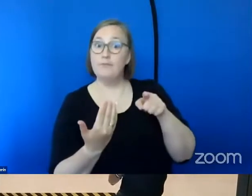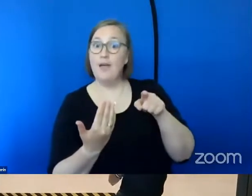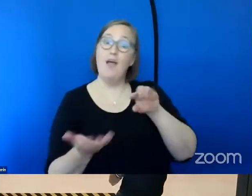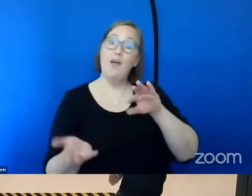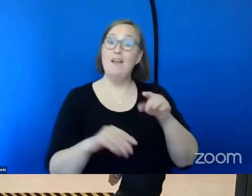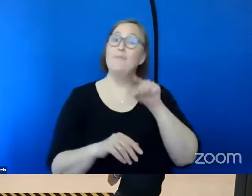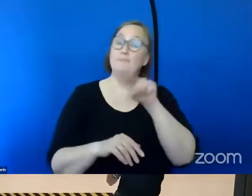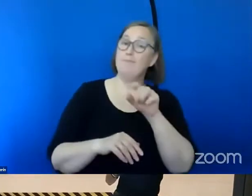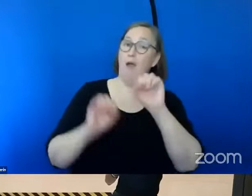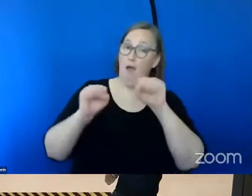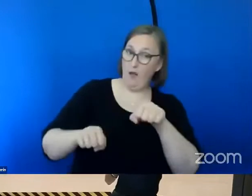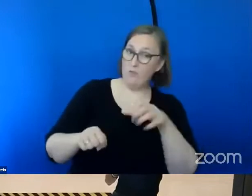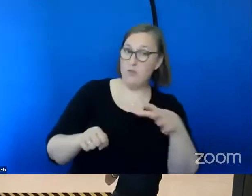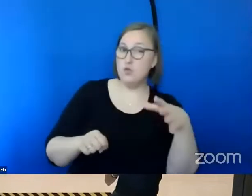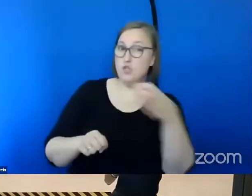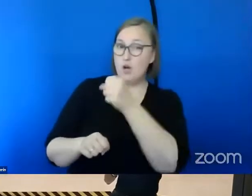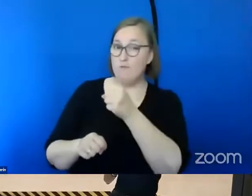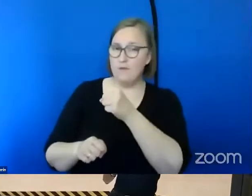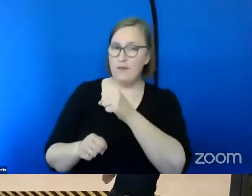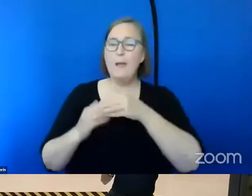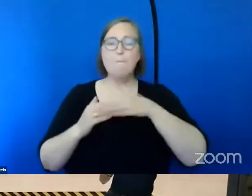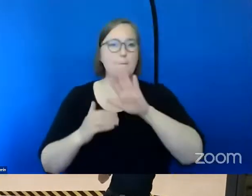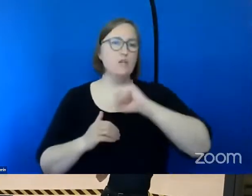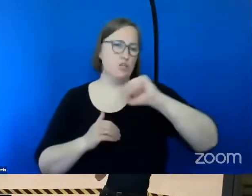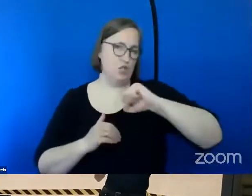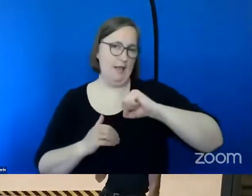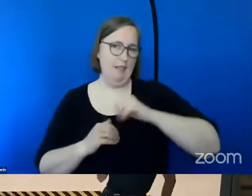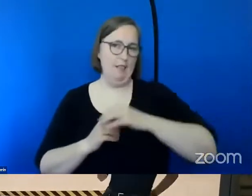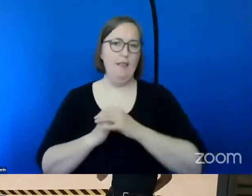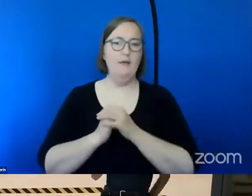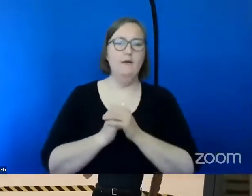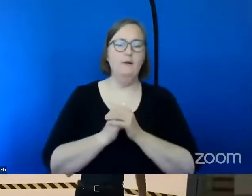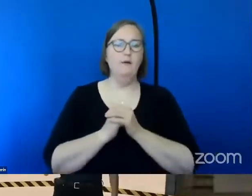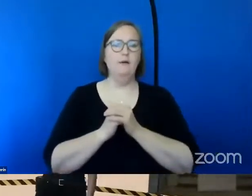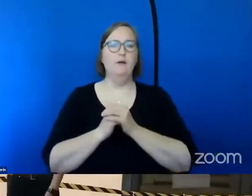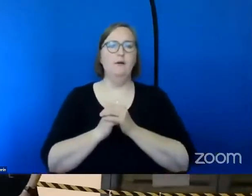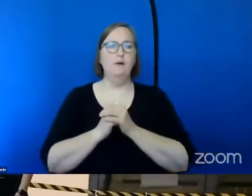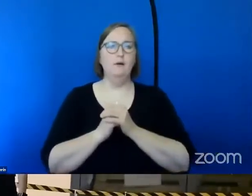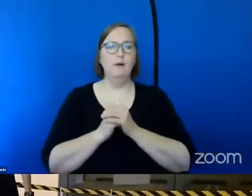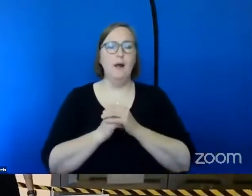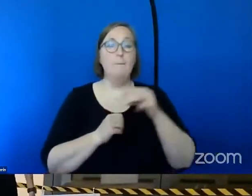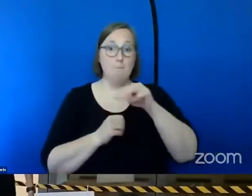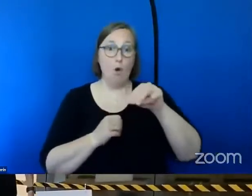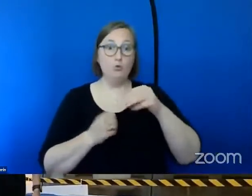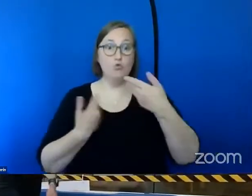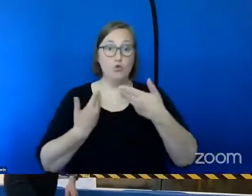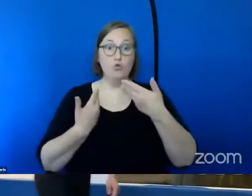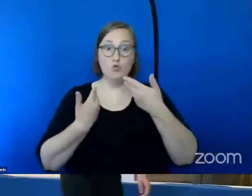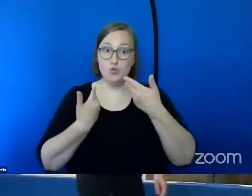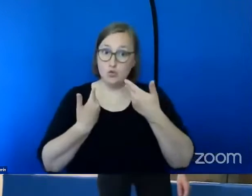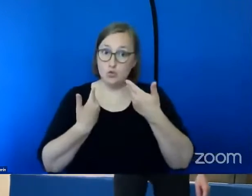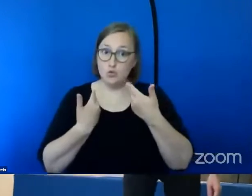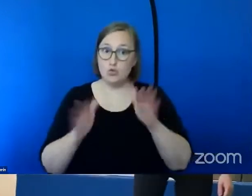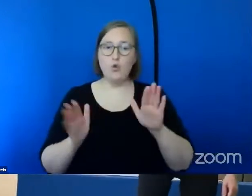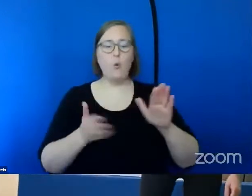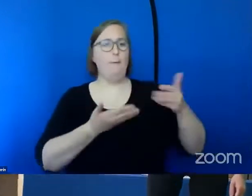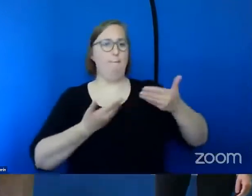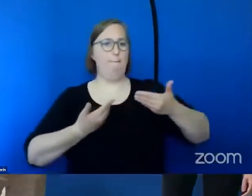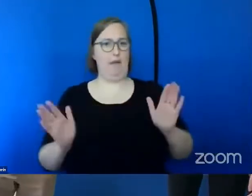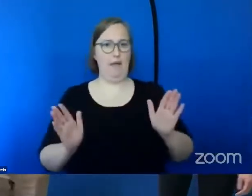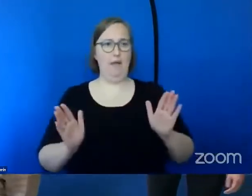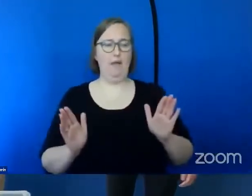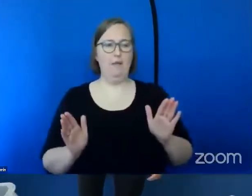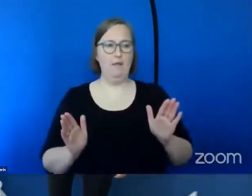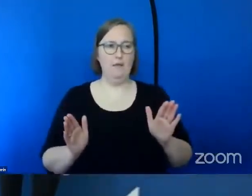the ex-Opera team, this prosthesis is attached to the bone. And away we go. Niska is out on